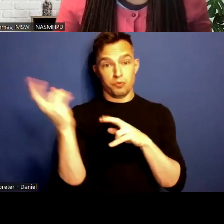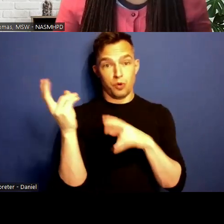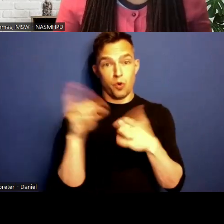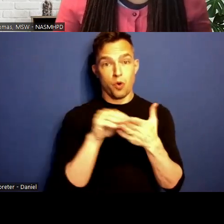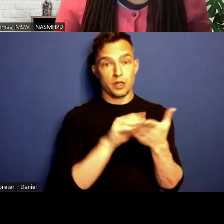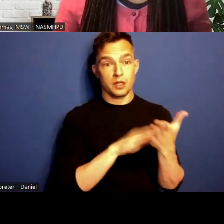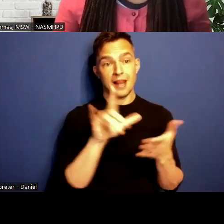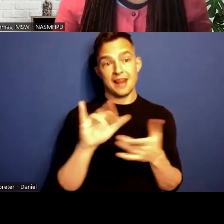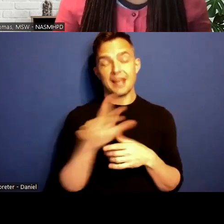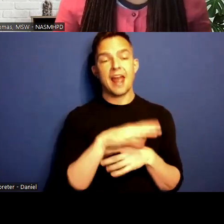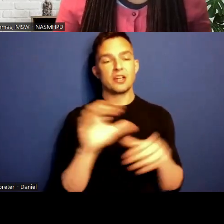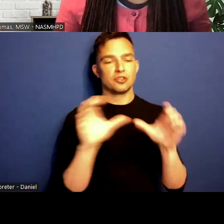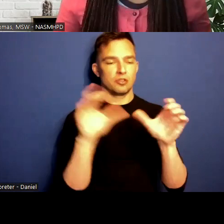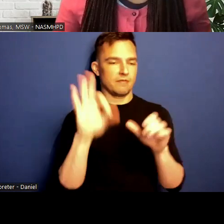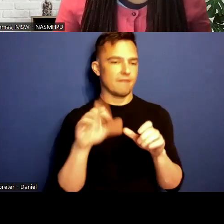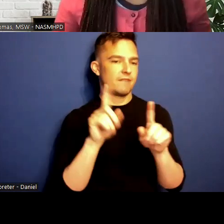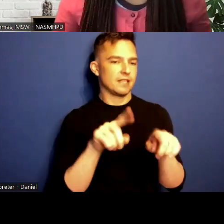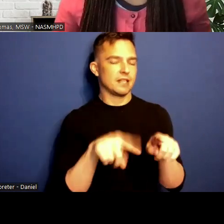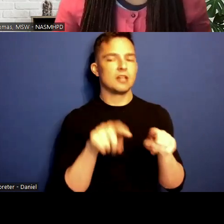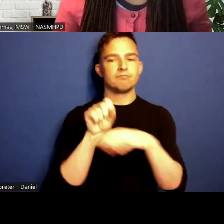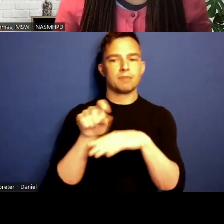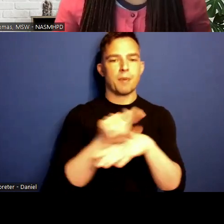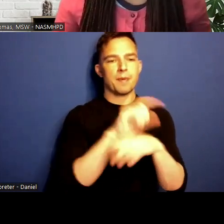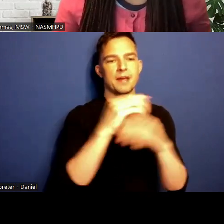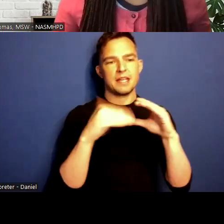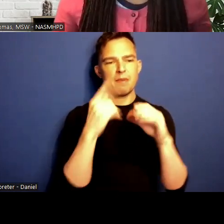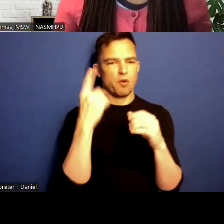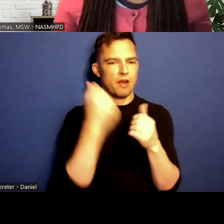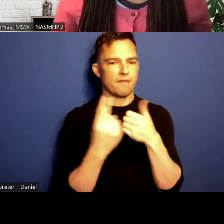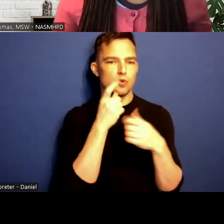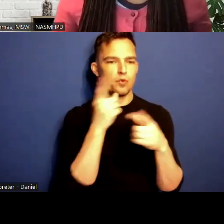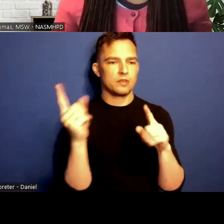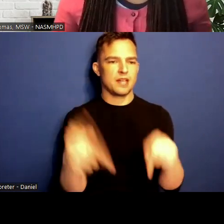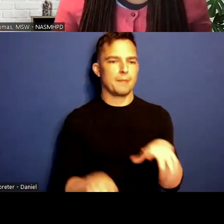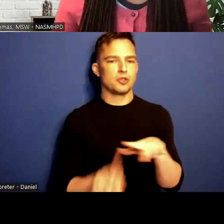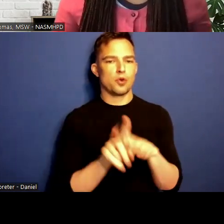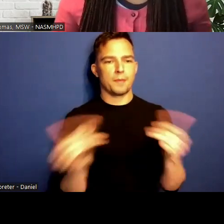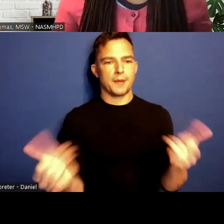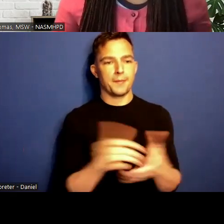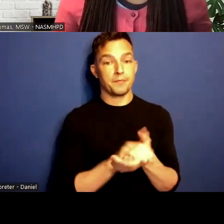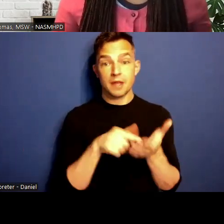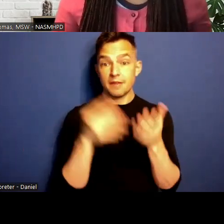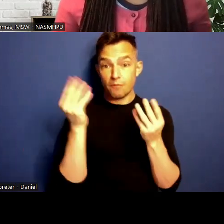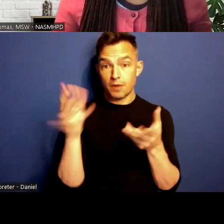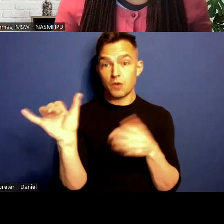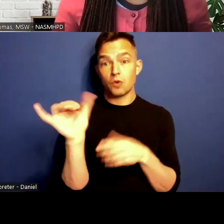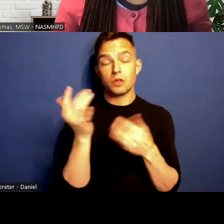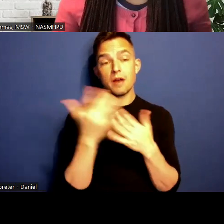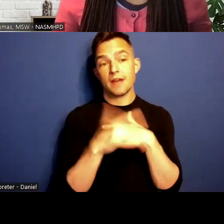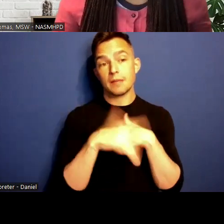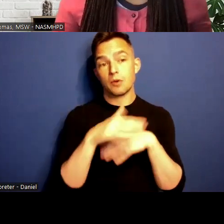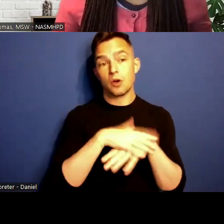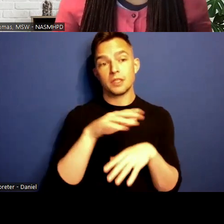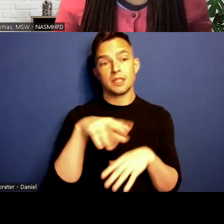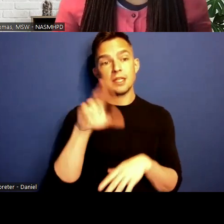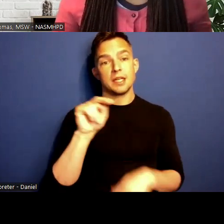certificate of attendance will be sent via email to everyone who attended today. This information will also be available on the National